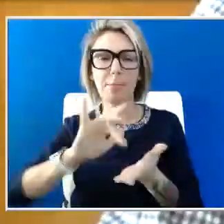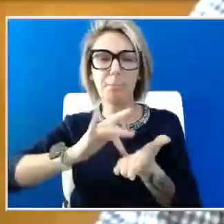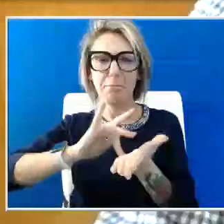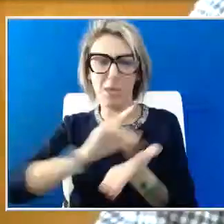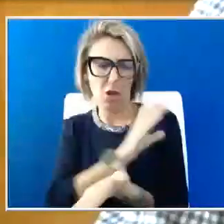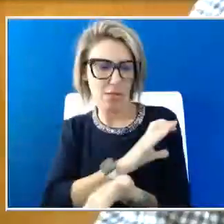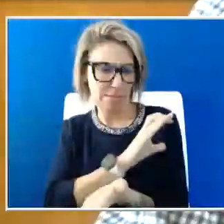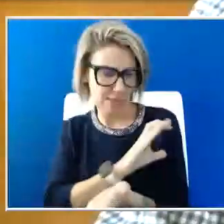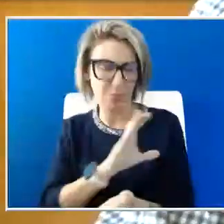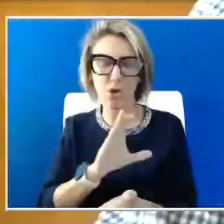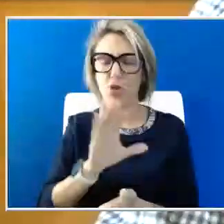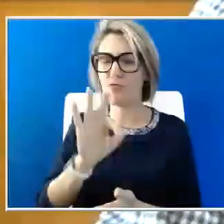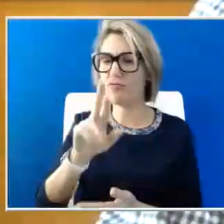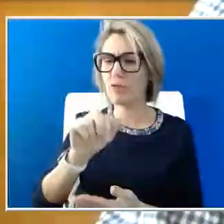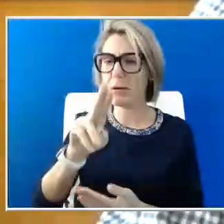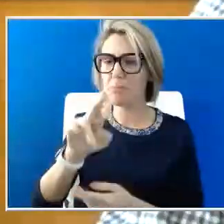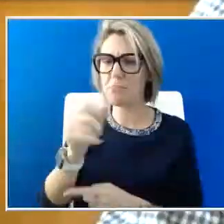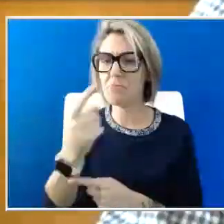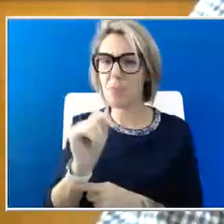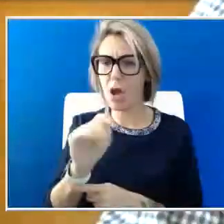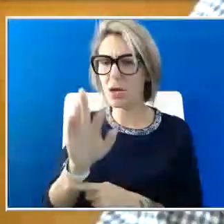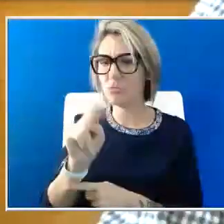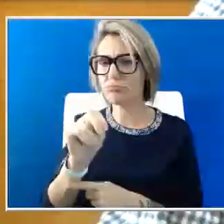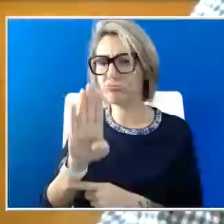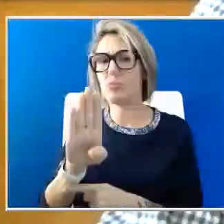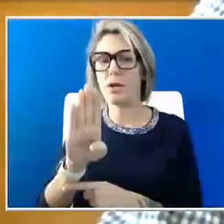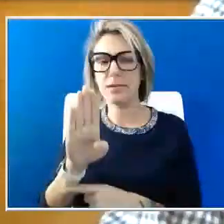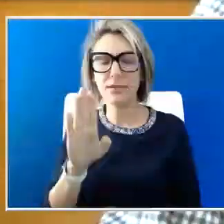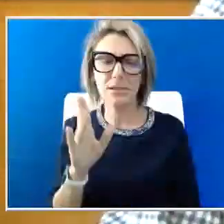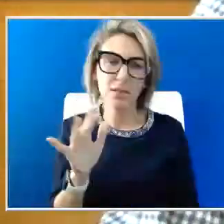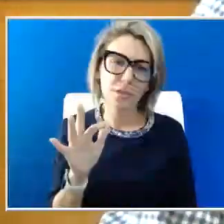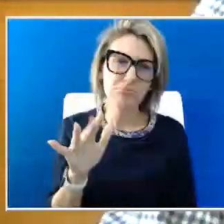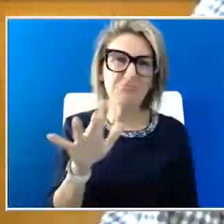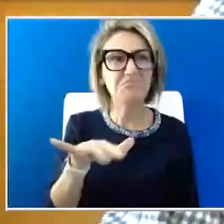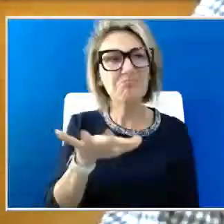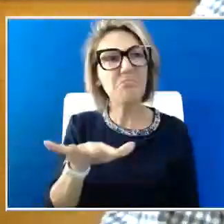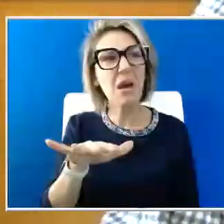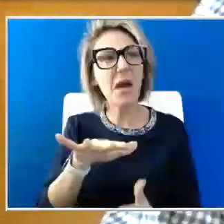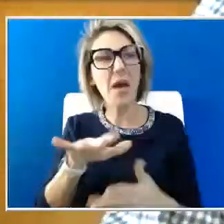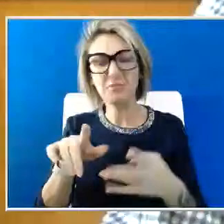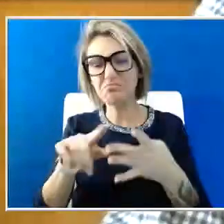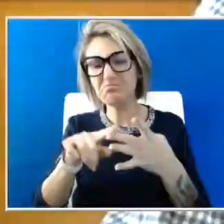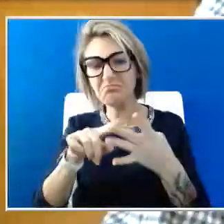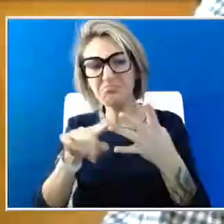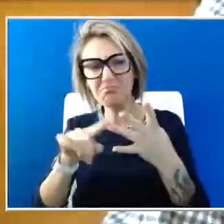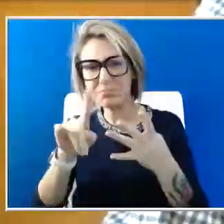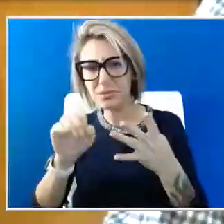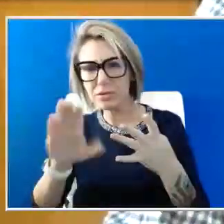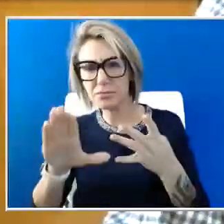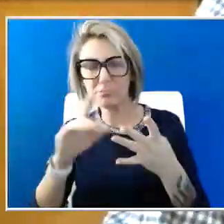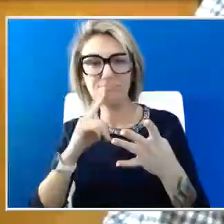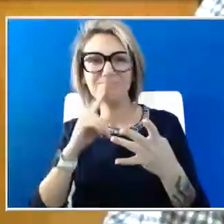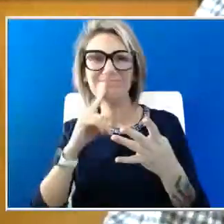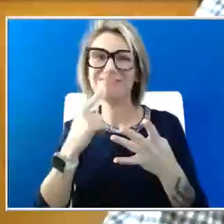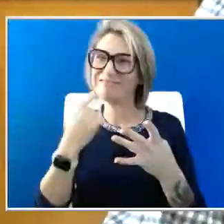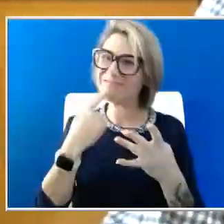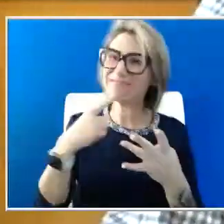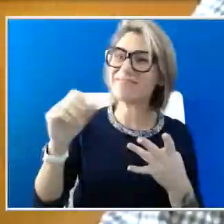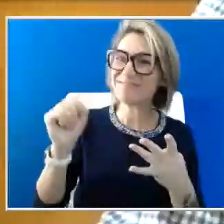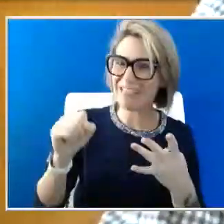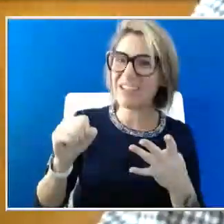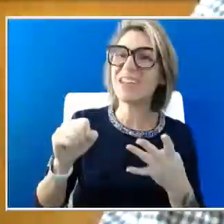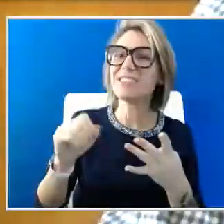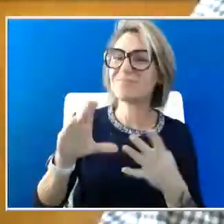Nebraska. And then about mid-December, they let me know that it was positive for